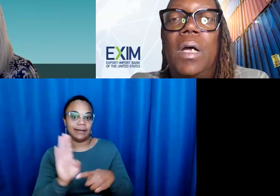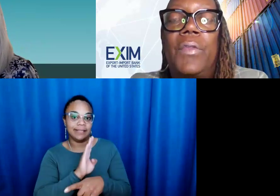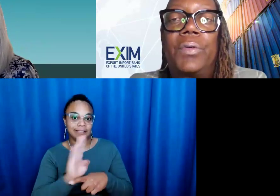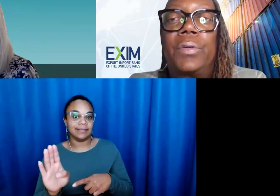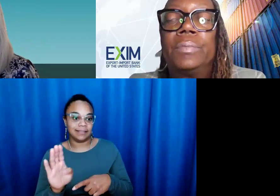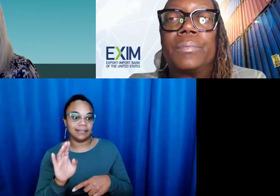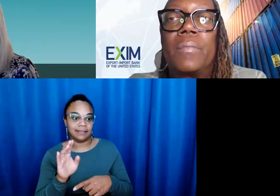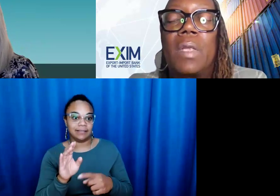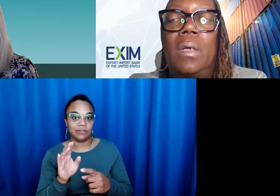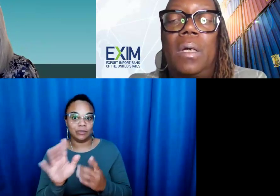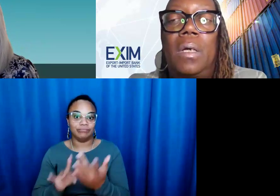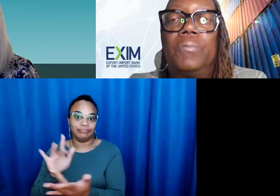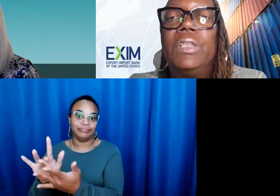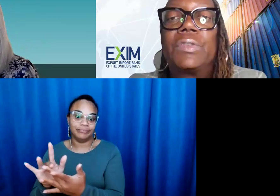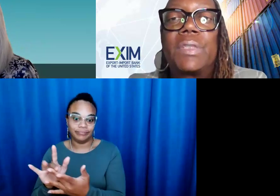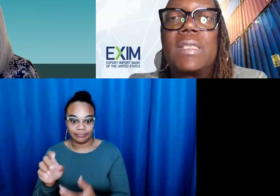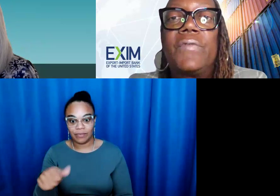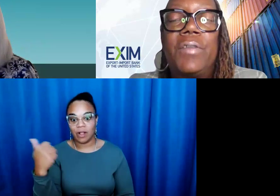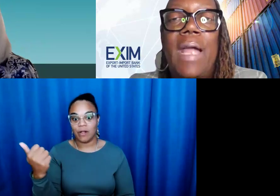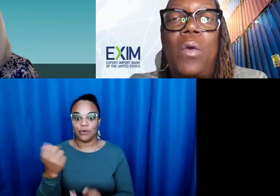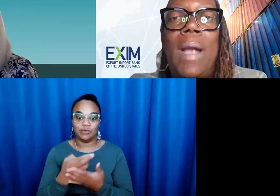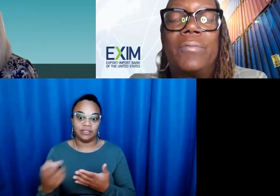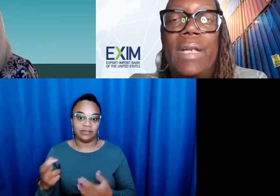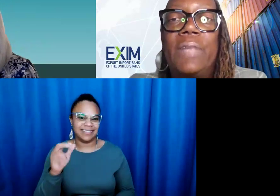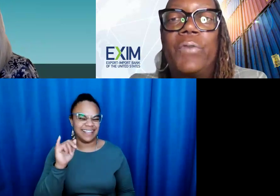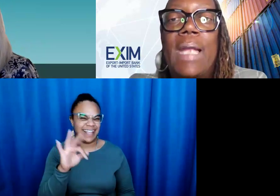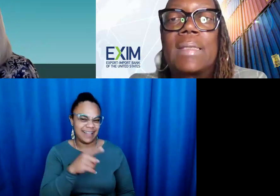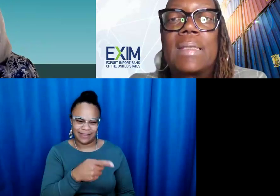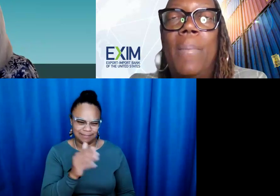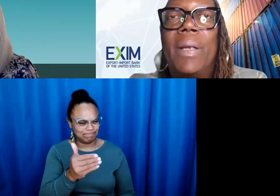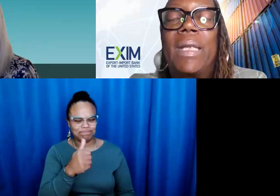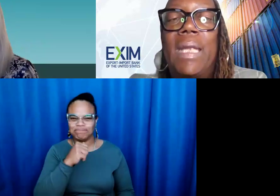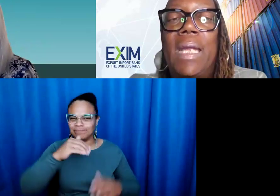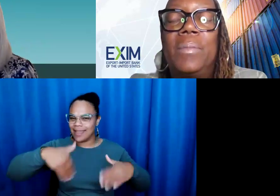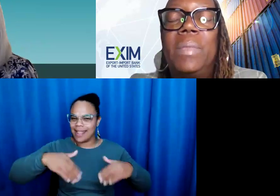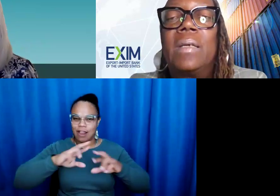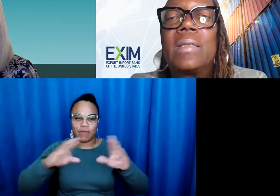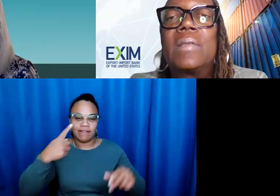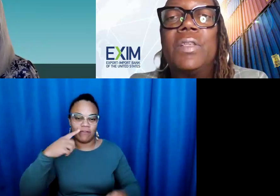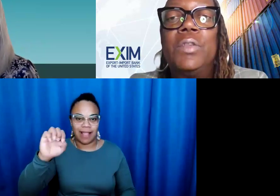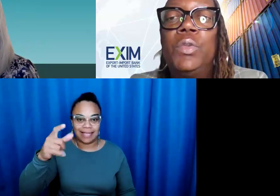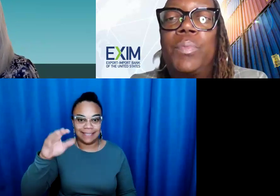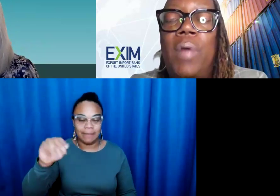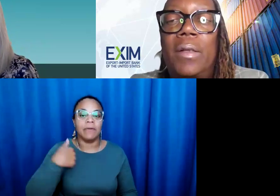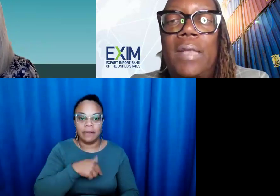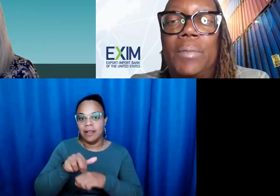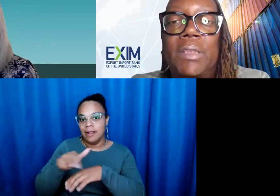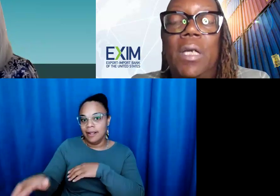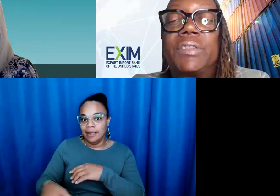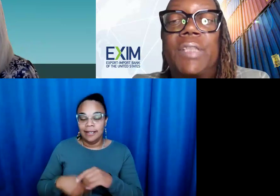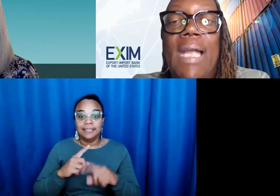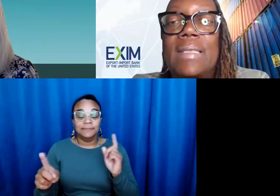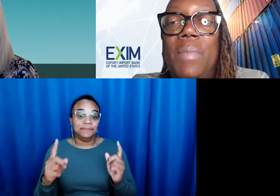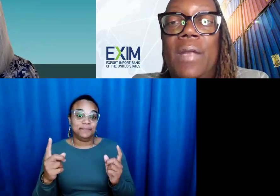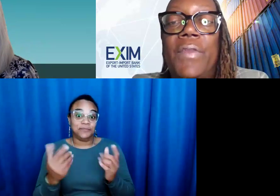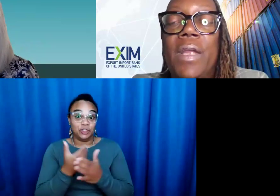to other resources if they're not quite ready for EXIM. But again, because of the new product that was